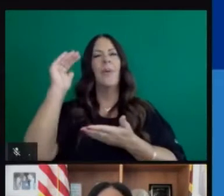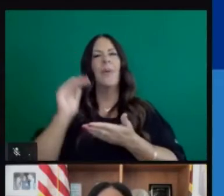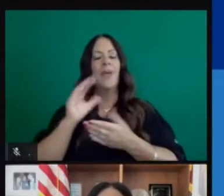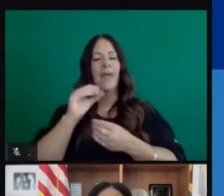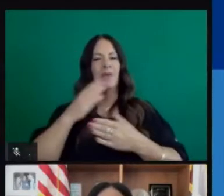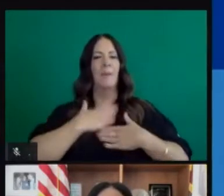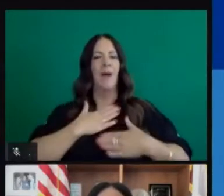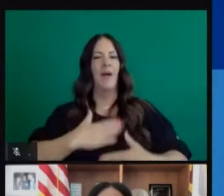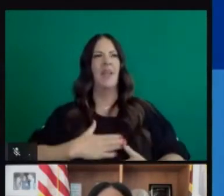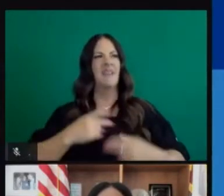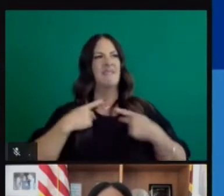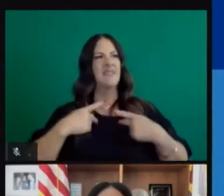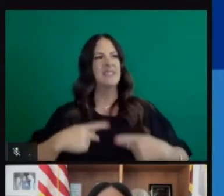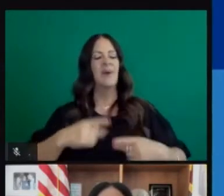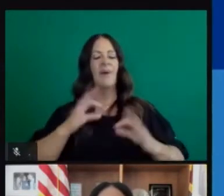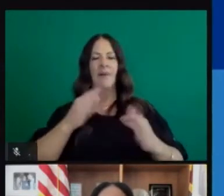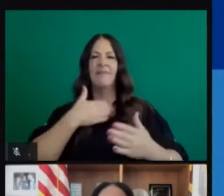please.